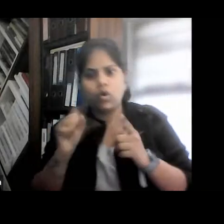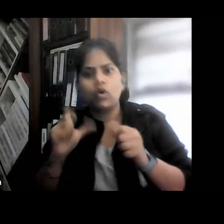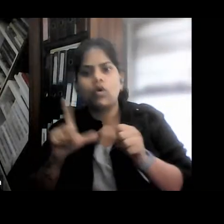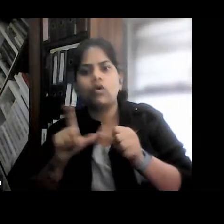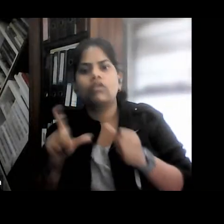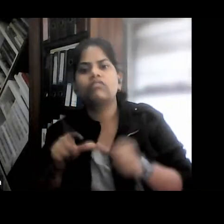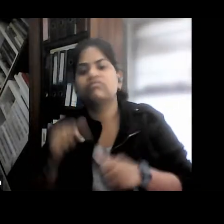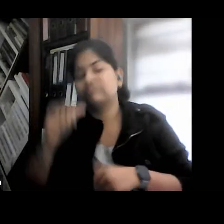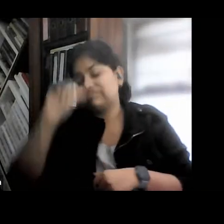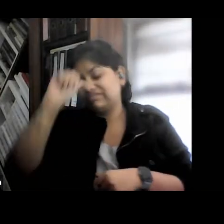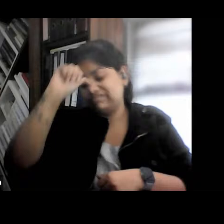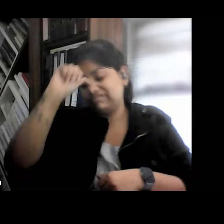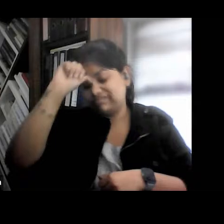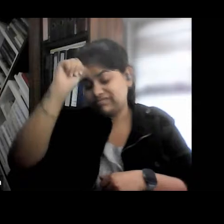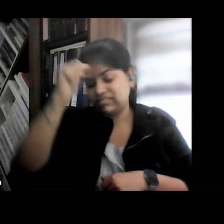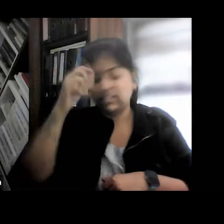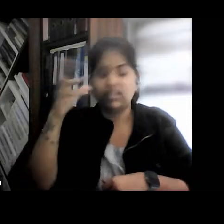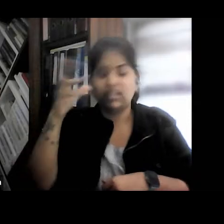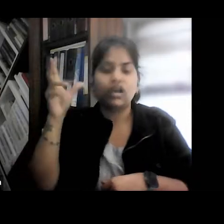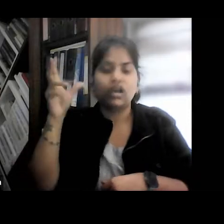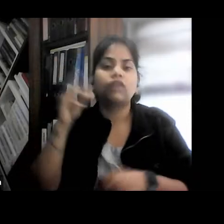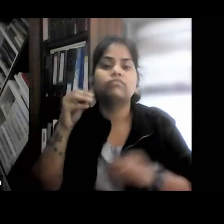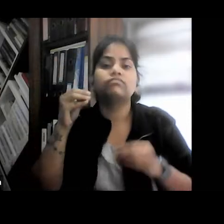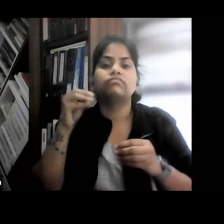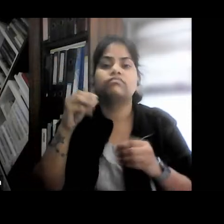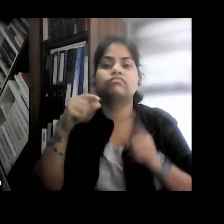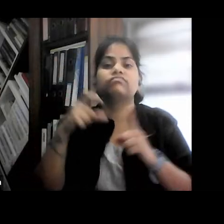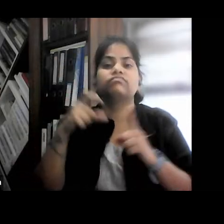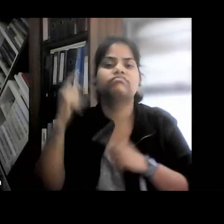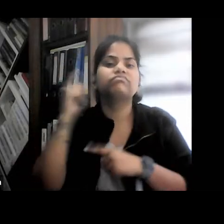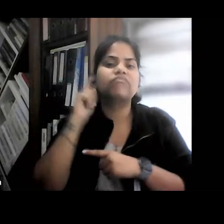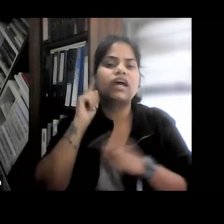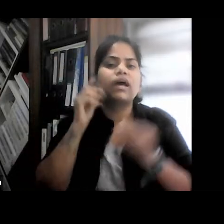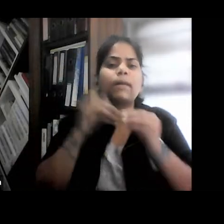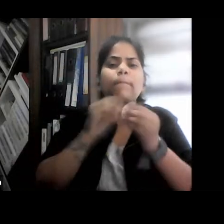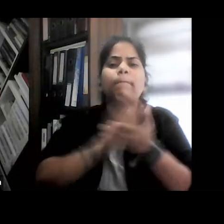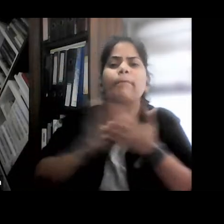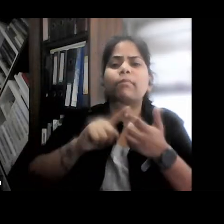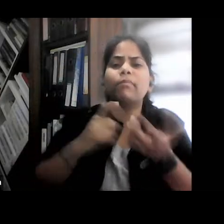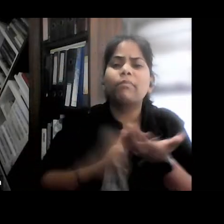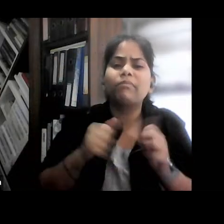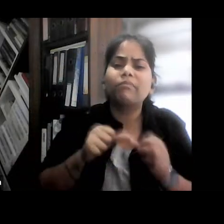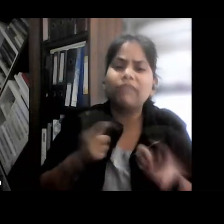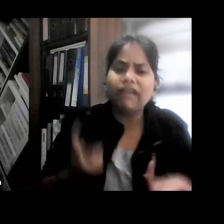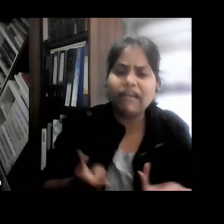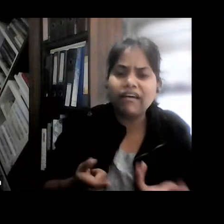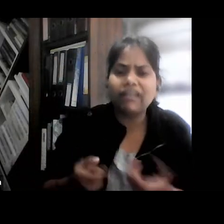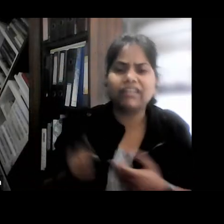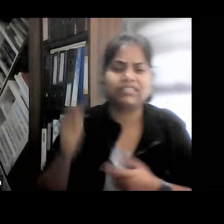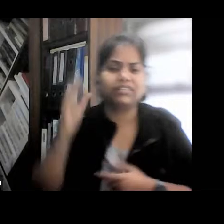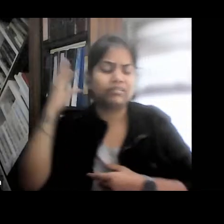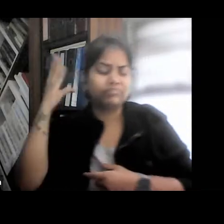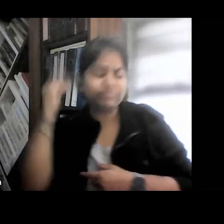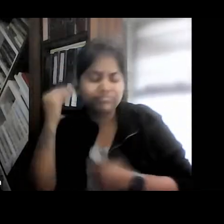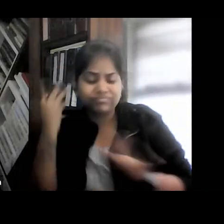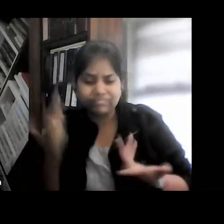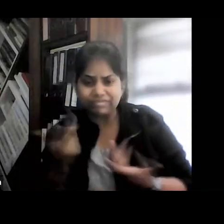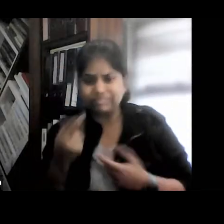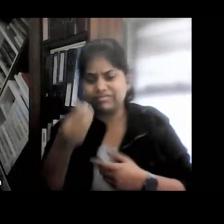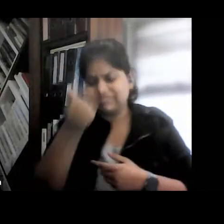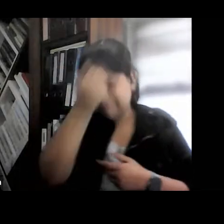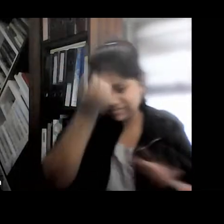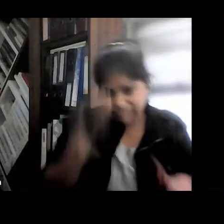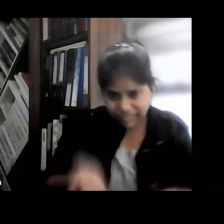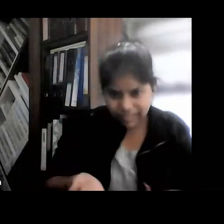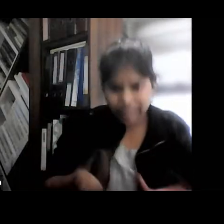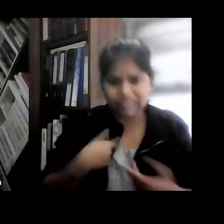Urdu, and badhir in Hindi. All these are extremely offensive and derogatory words to describe someone who is not really a